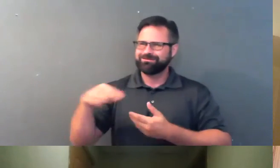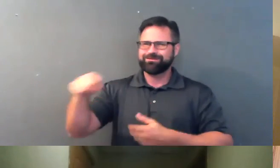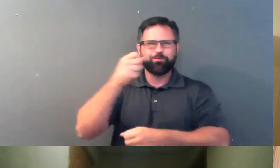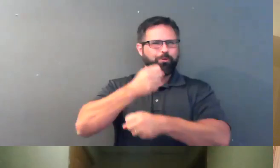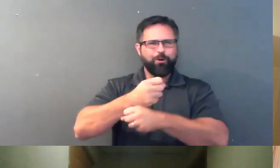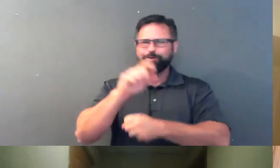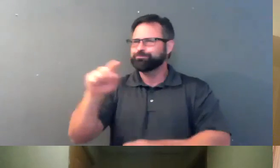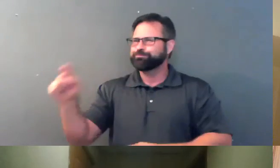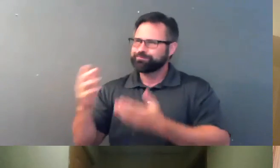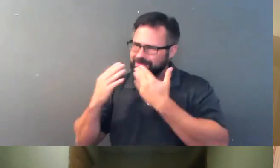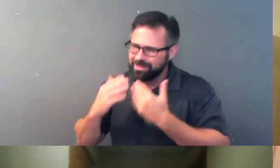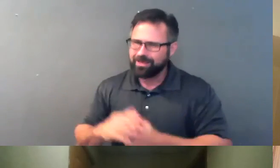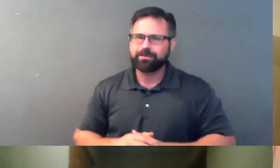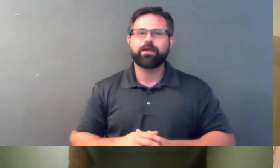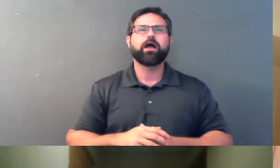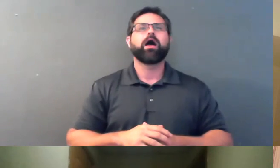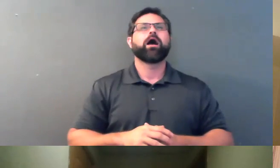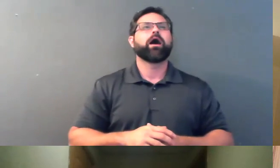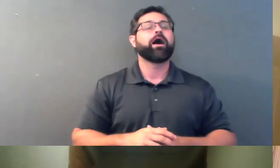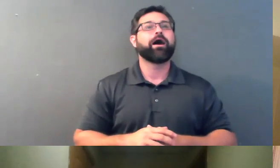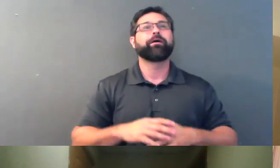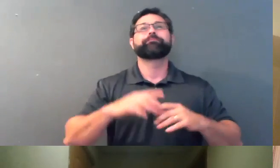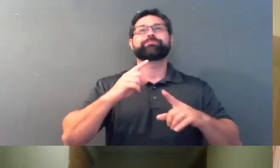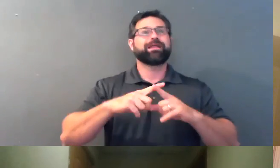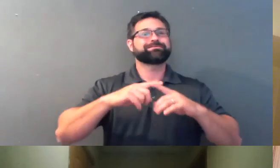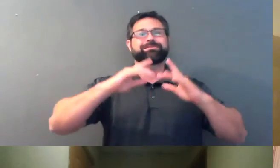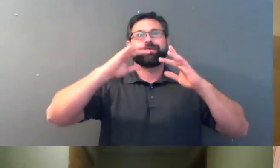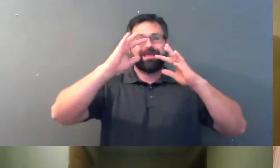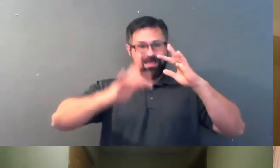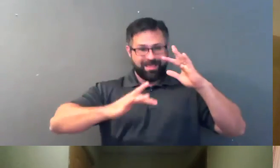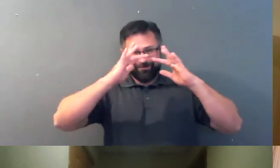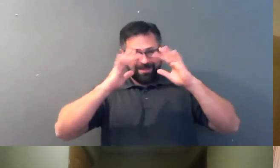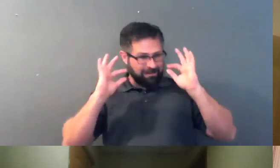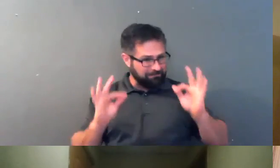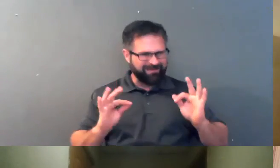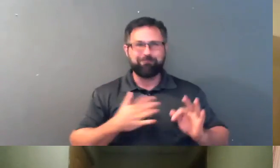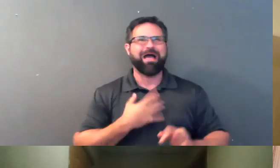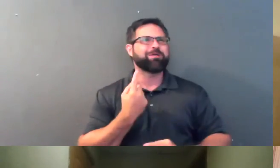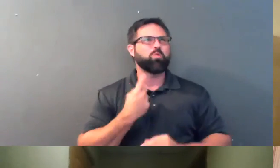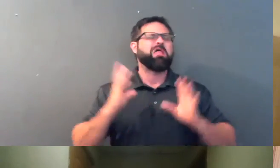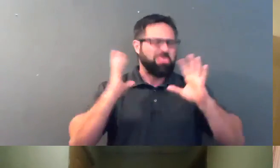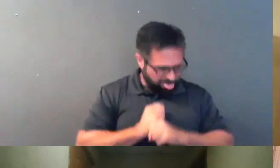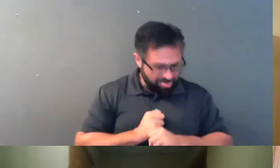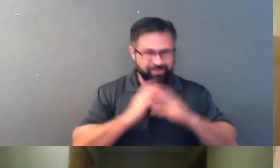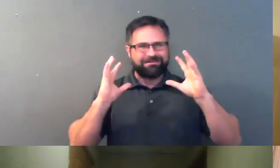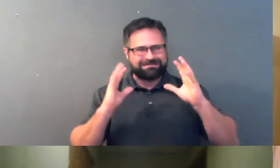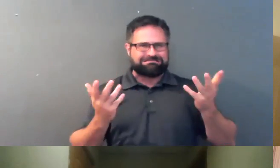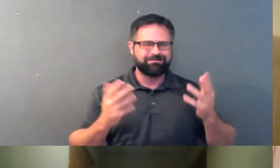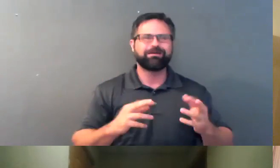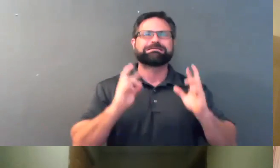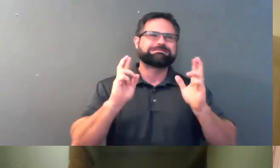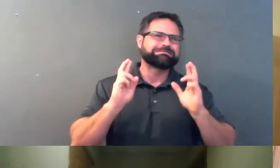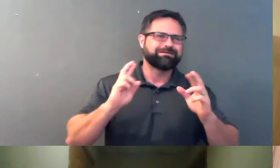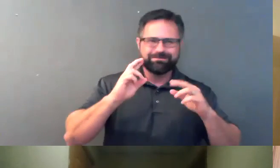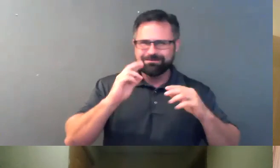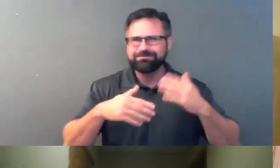thank you to the internet for not crashing again on me. Have a good rest of the day, and thank